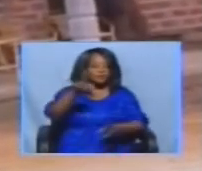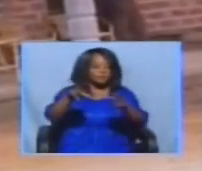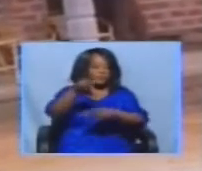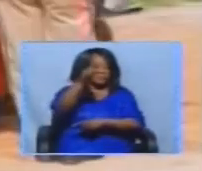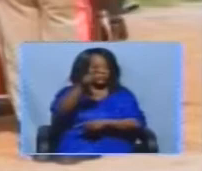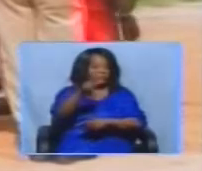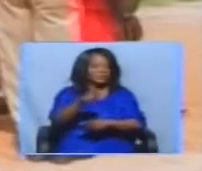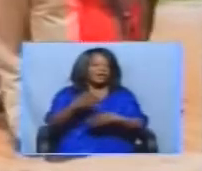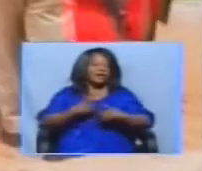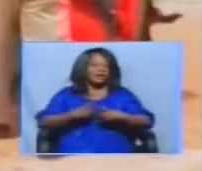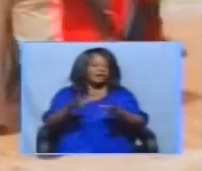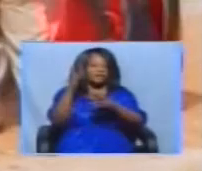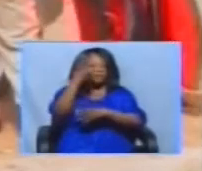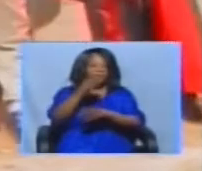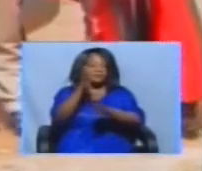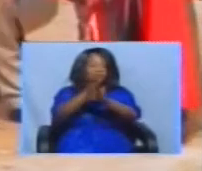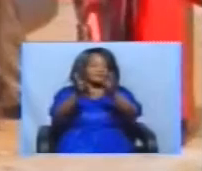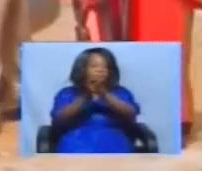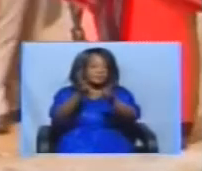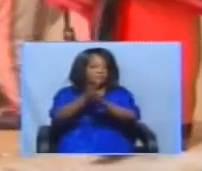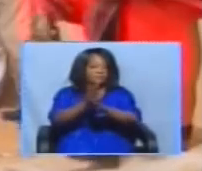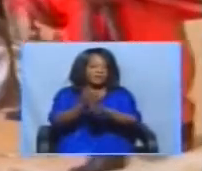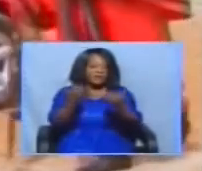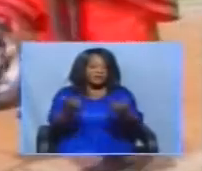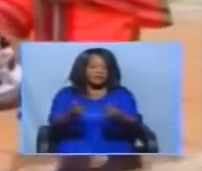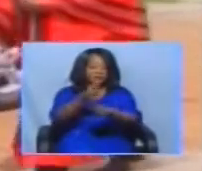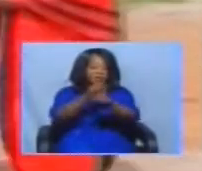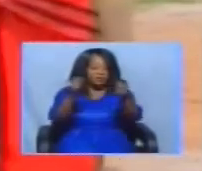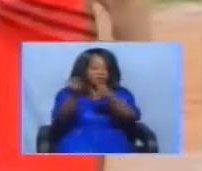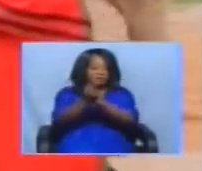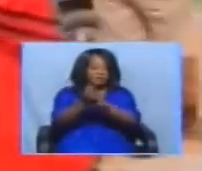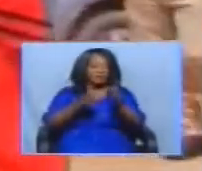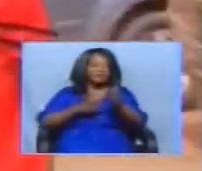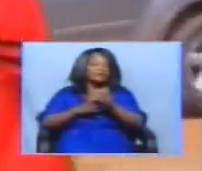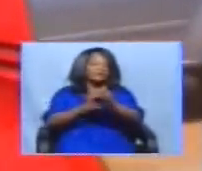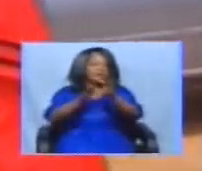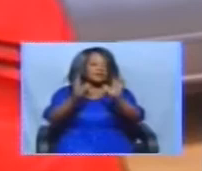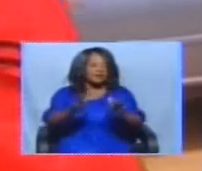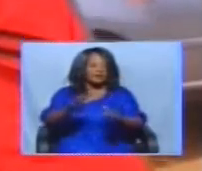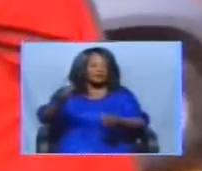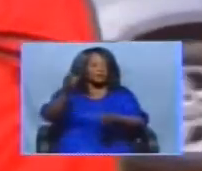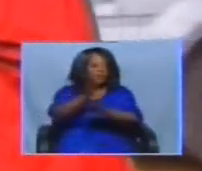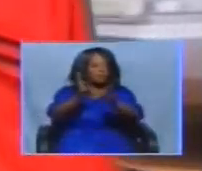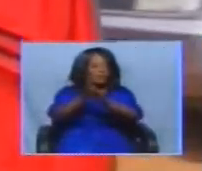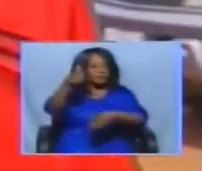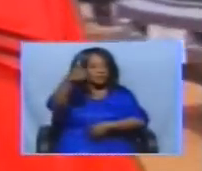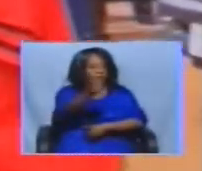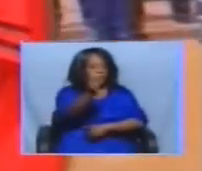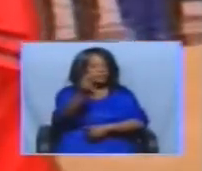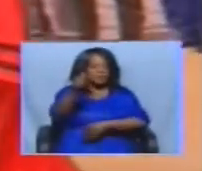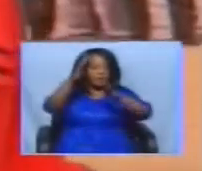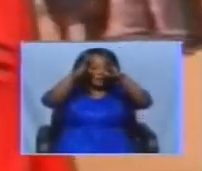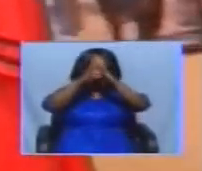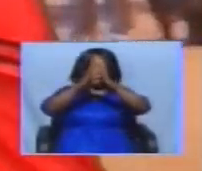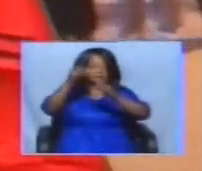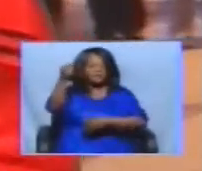structure. Chief Kalasa Lukangaba is one of the traditional leaders that have taken it upon themselves to build their own palaces.